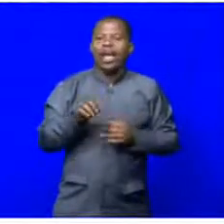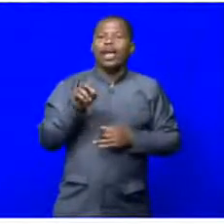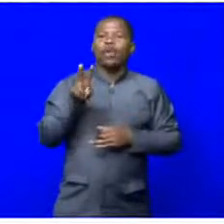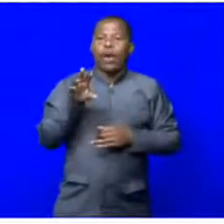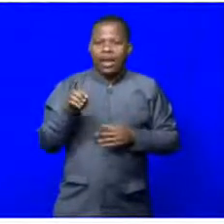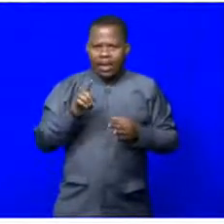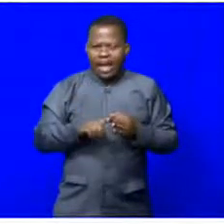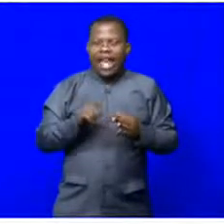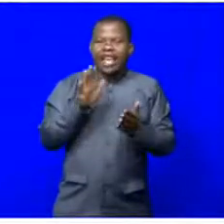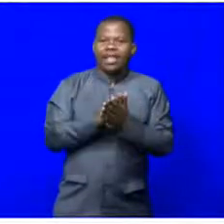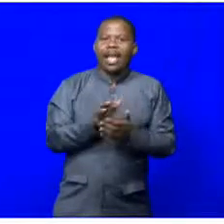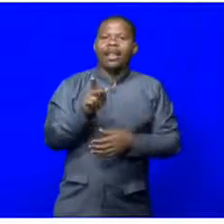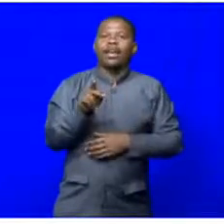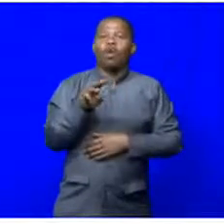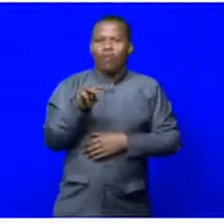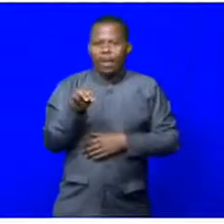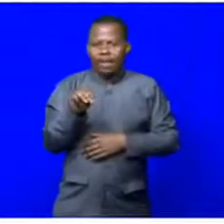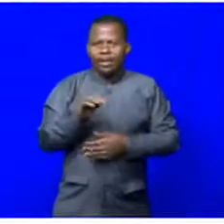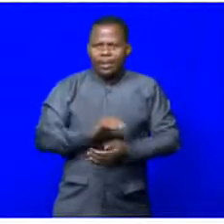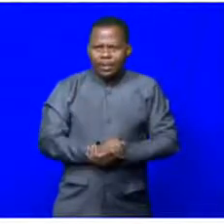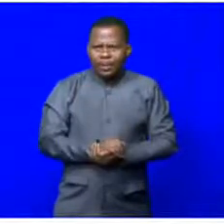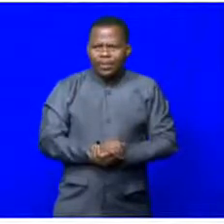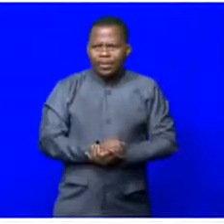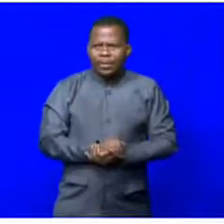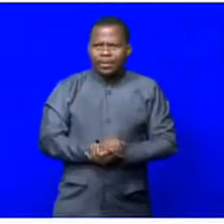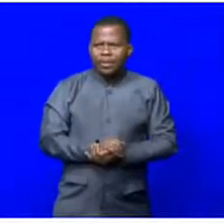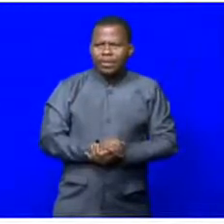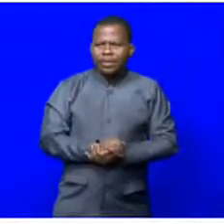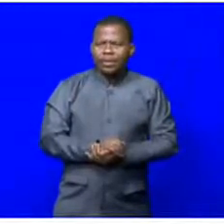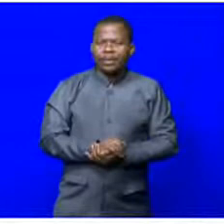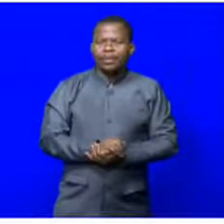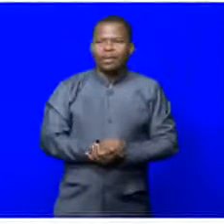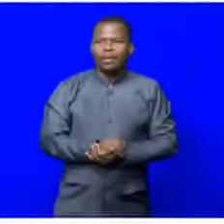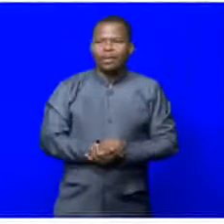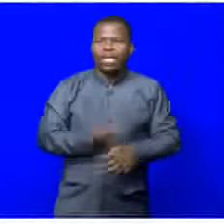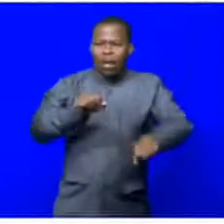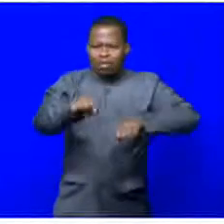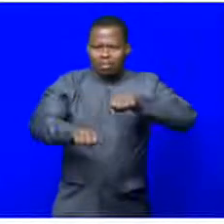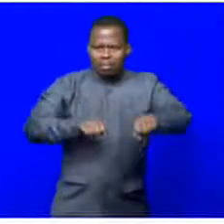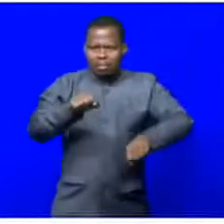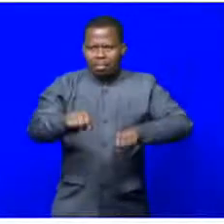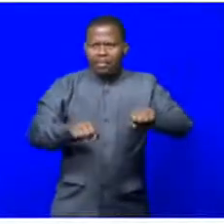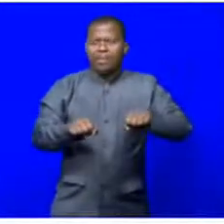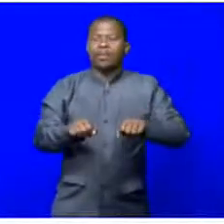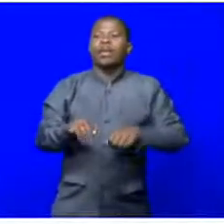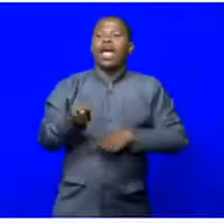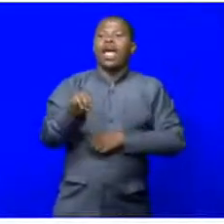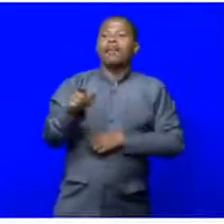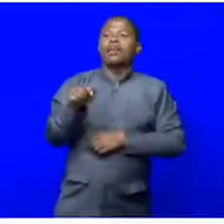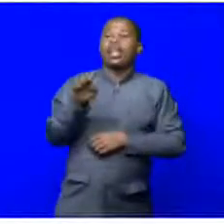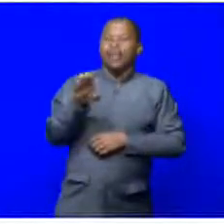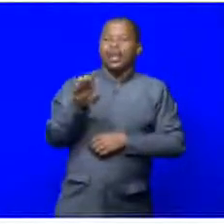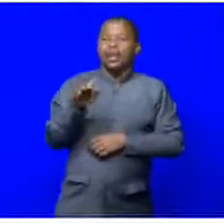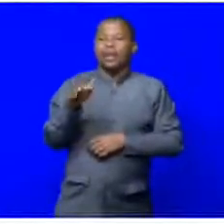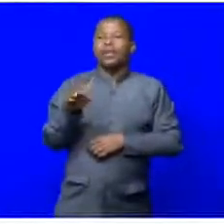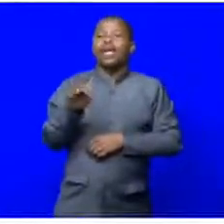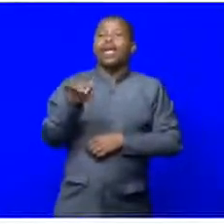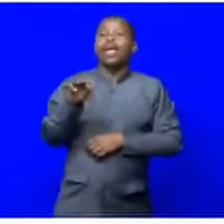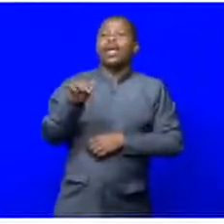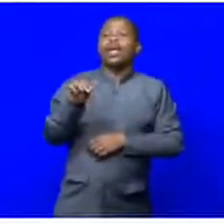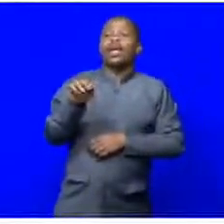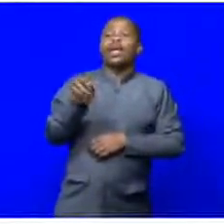kilometers kanye ne 10 kilometers. Kulandzela umchuthelwano imvelo MTP Classic emlilwane amavikini lamabili endlulile